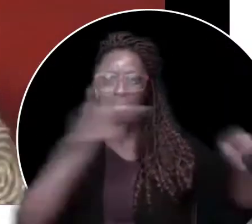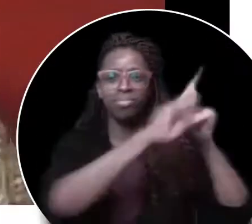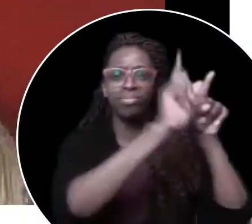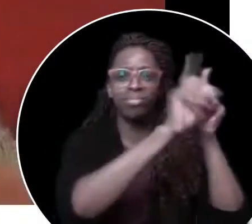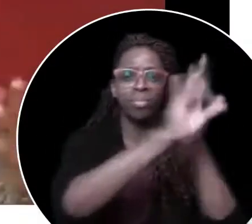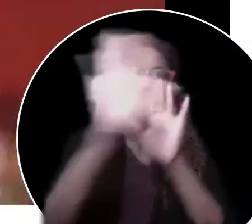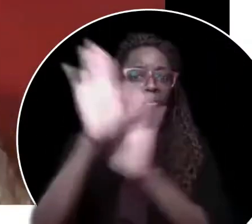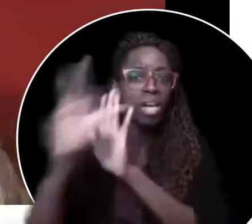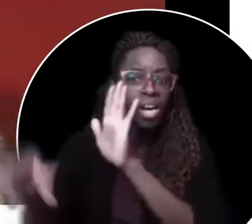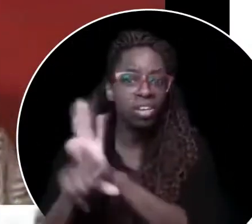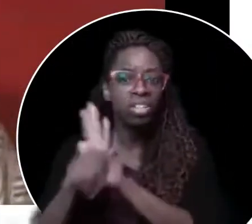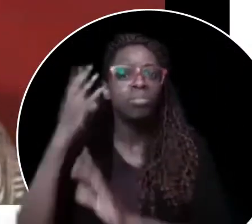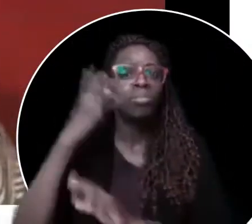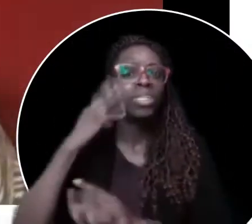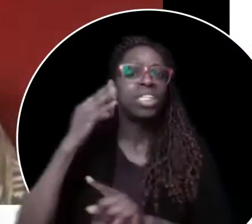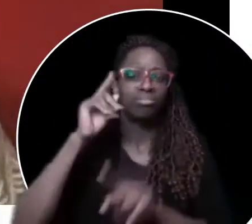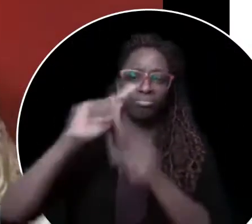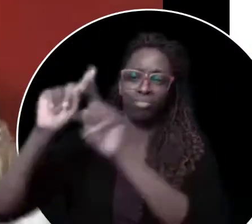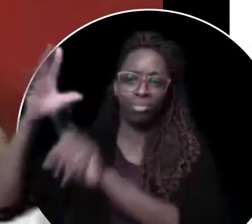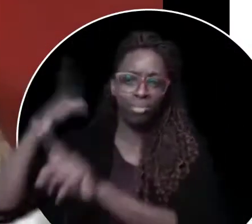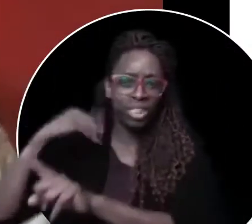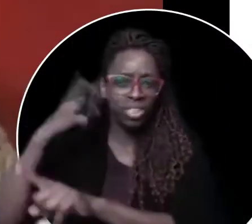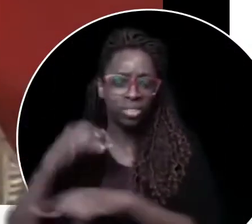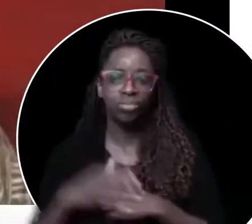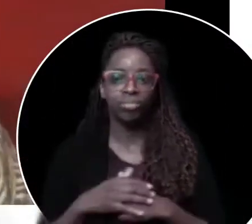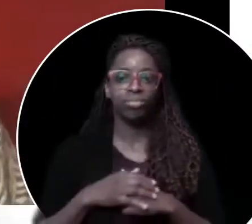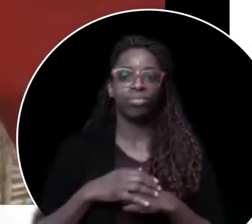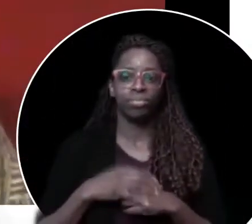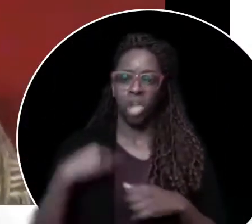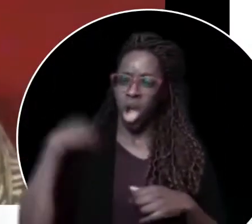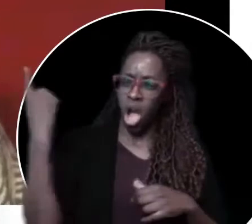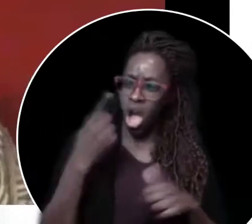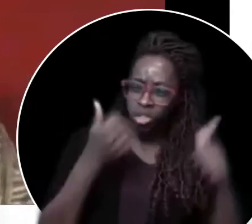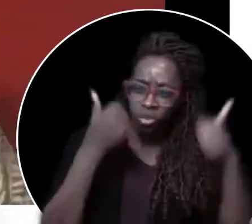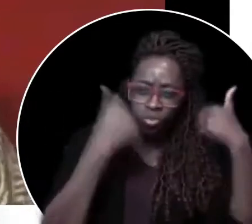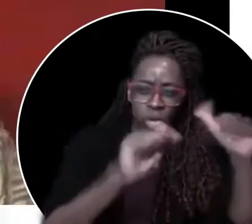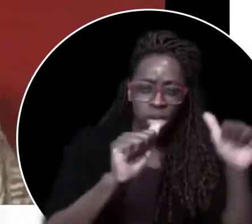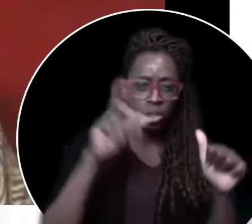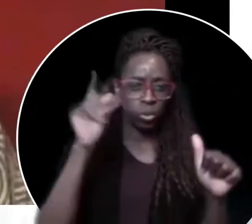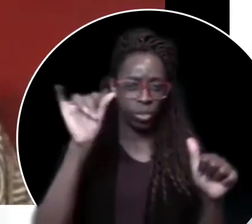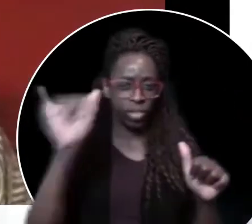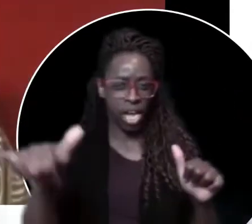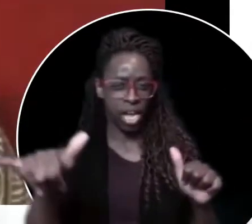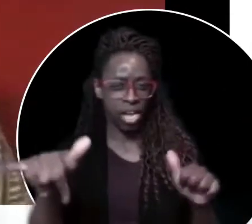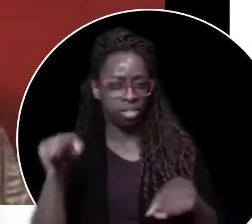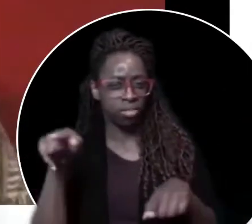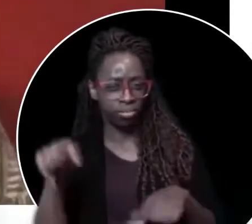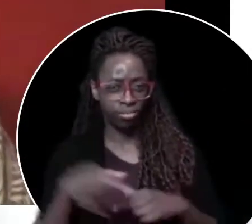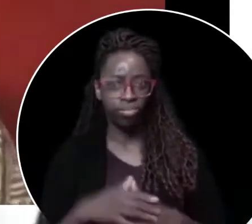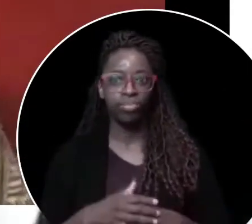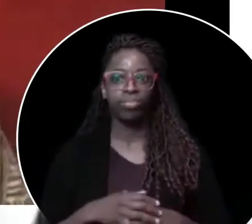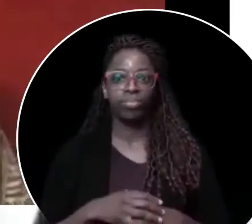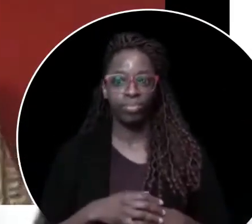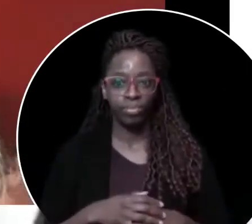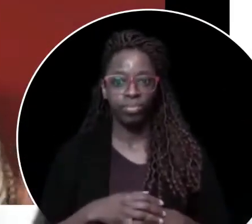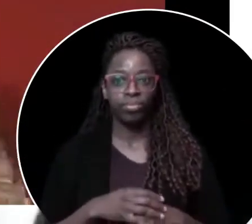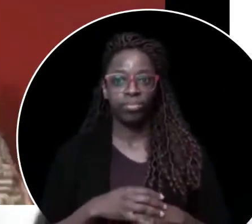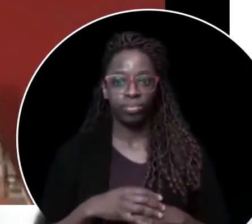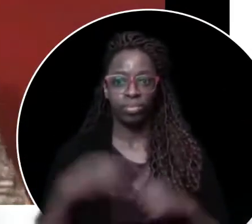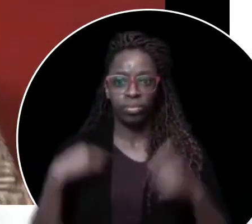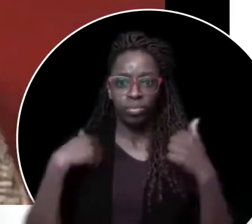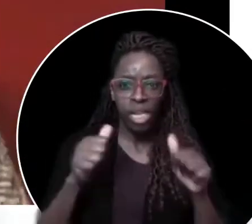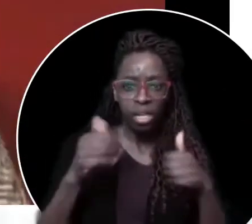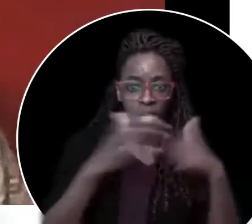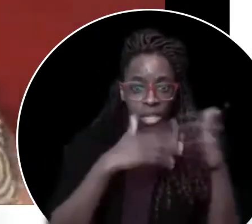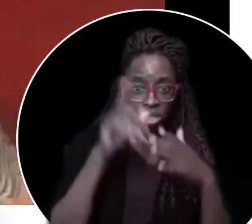tried to do that, whether through folk music, through film, through photography, through activism, to